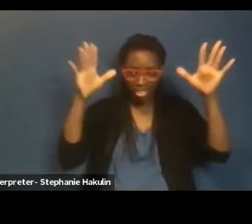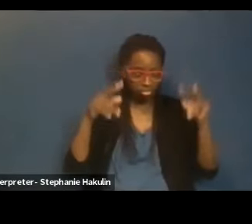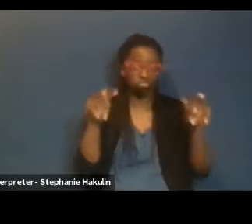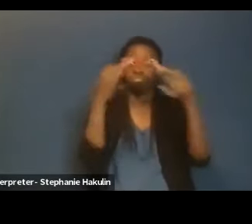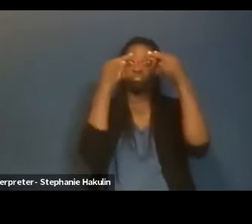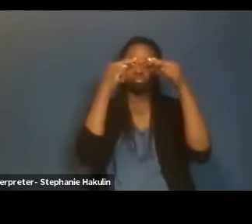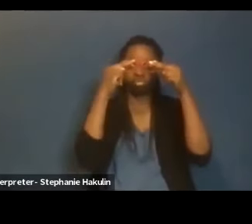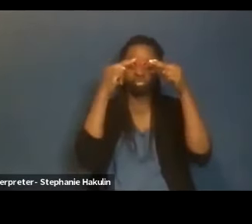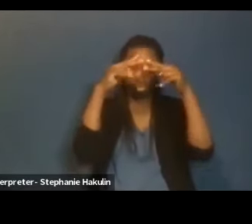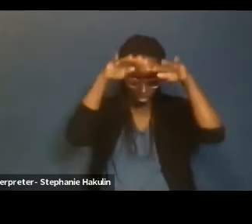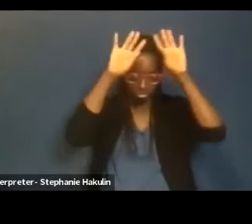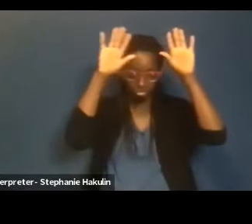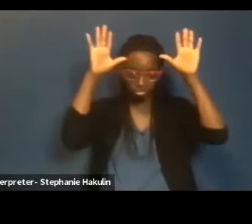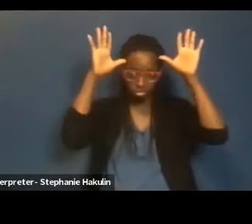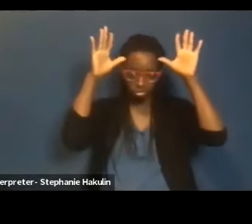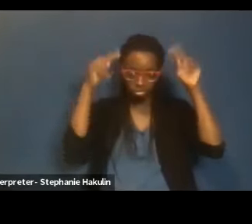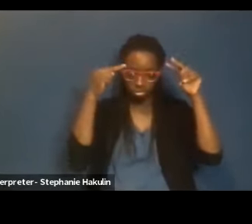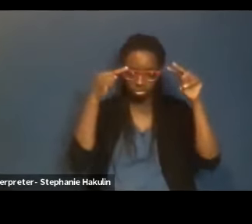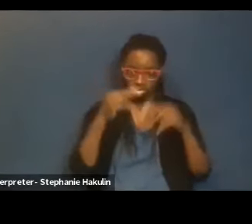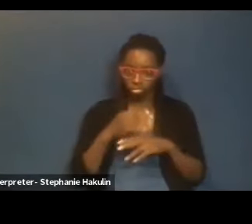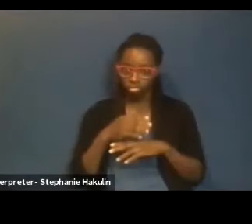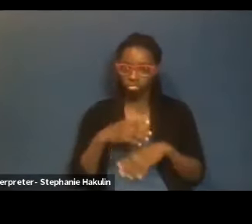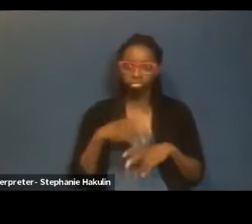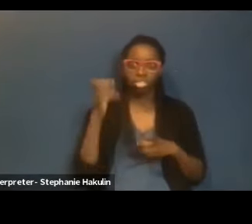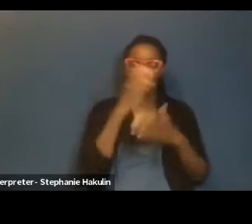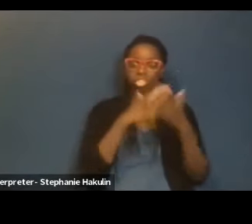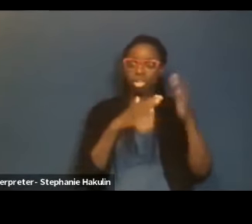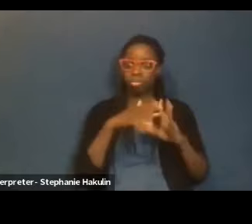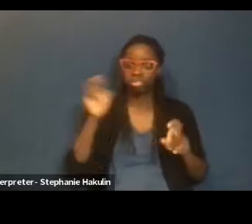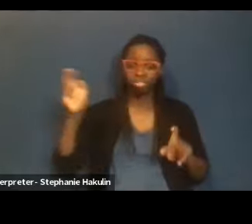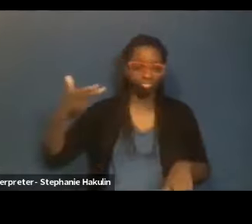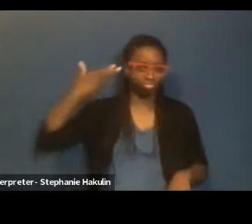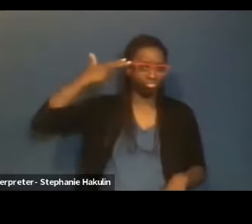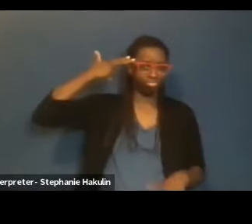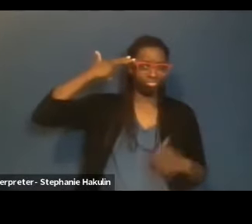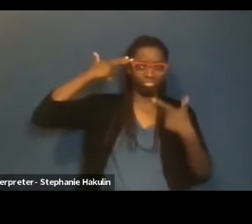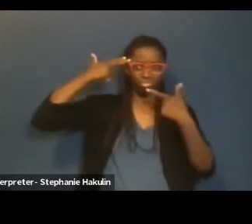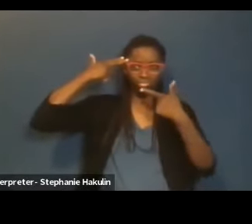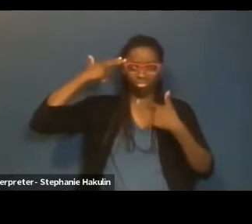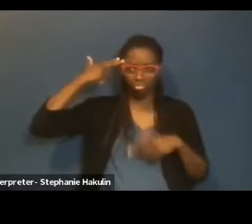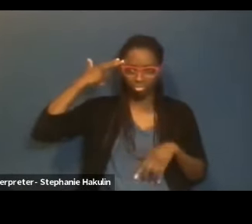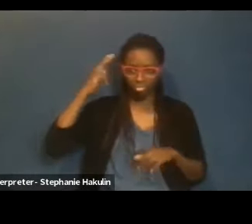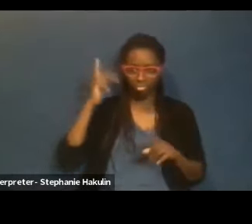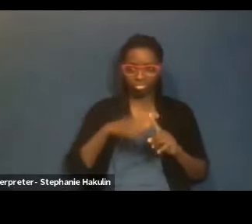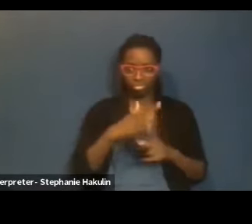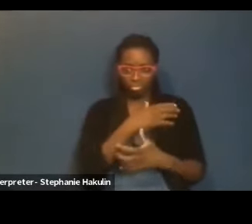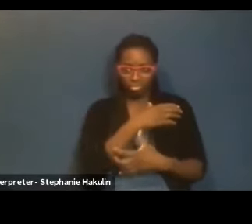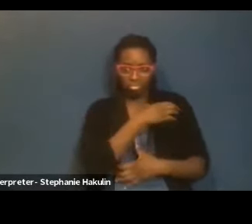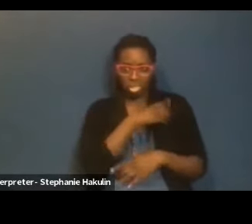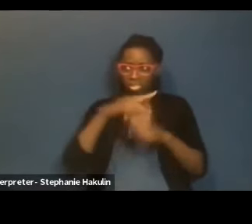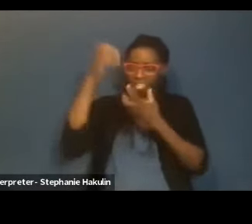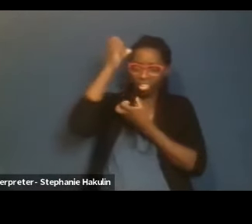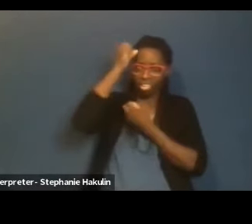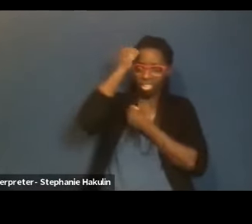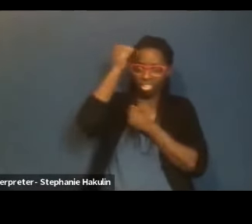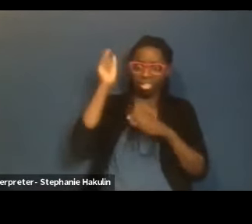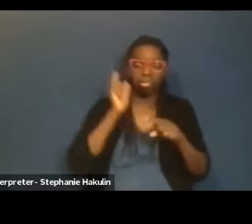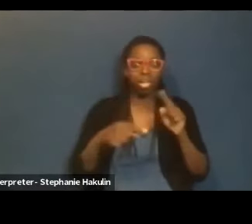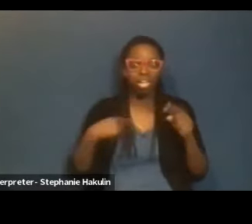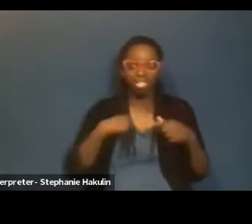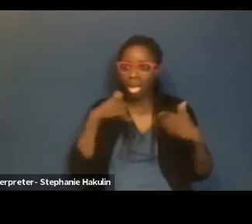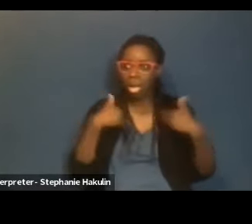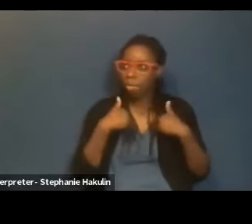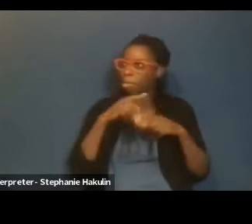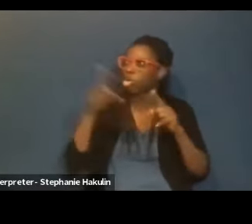hand against the barrel of the gun and feel the heat of power overcome you. But I am not an animal. Then kill the animal. But I am not an animal. Only